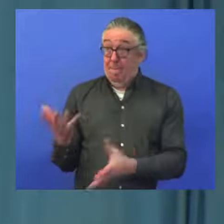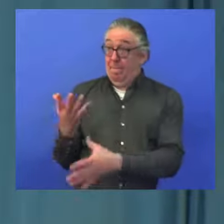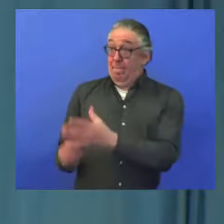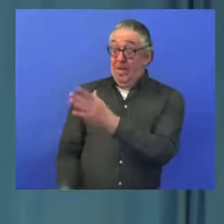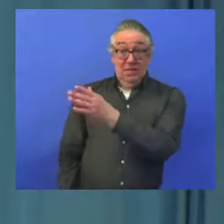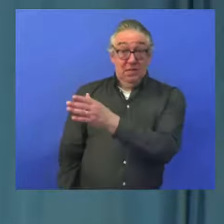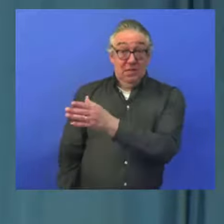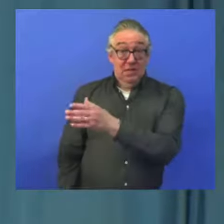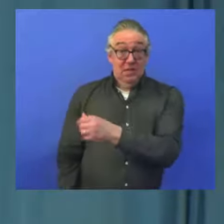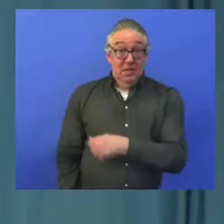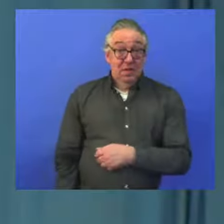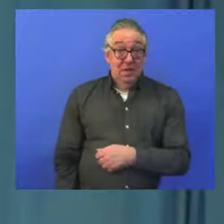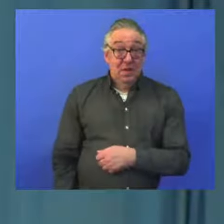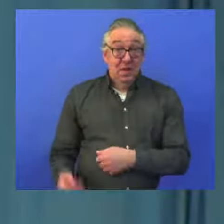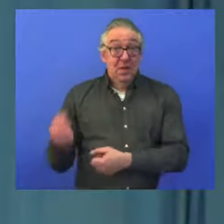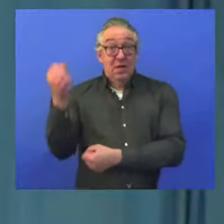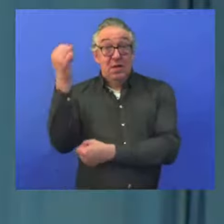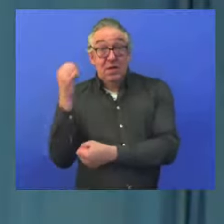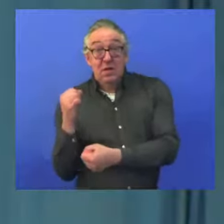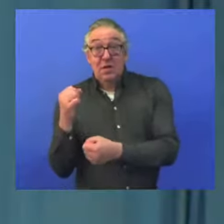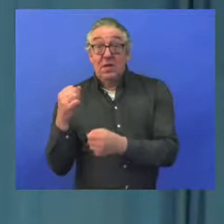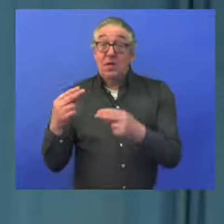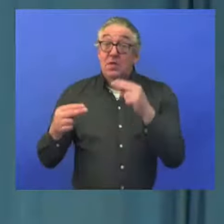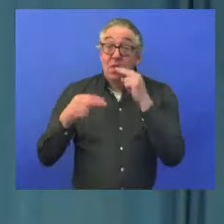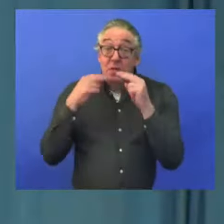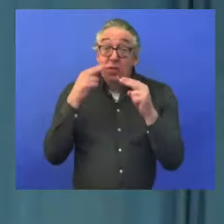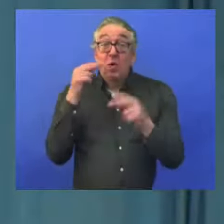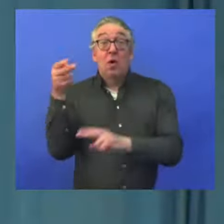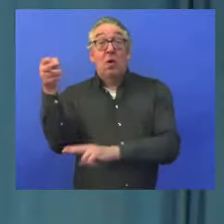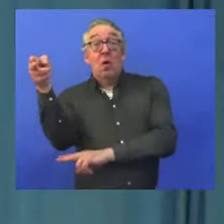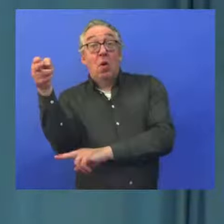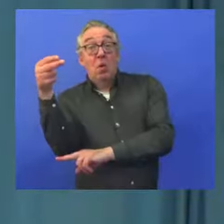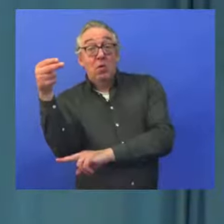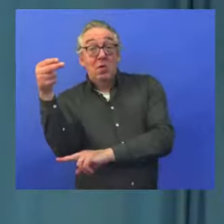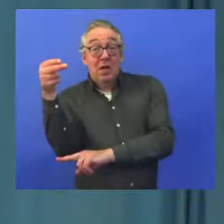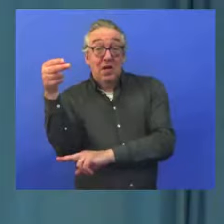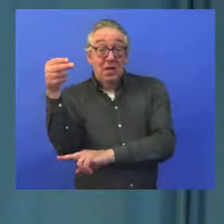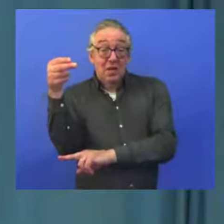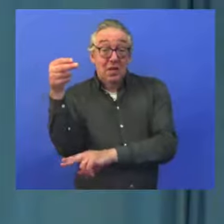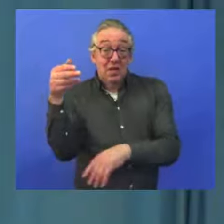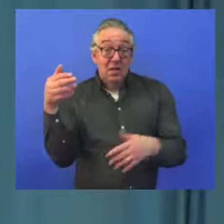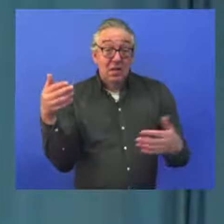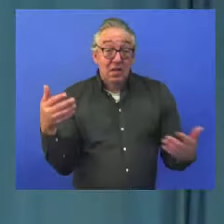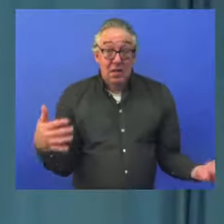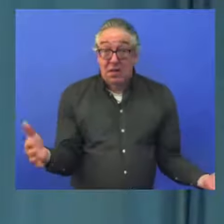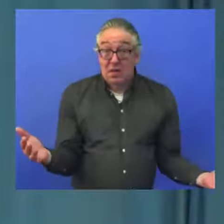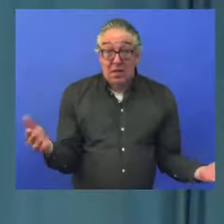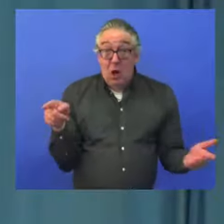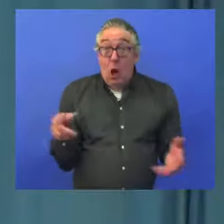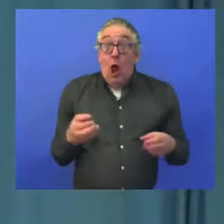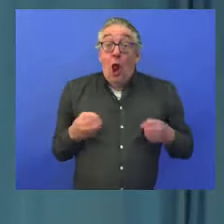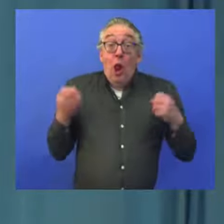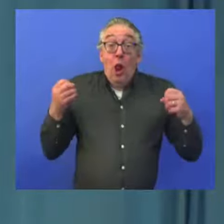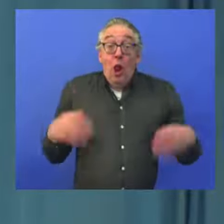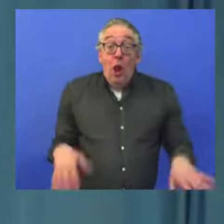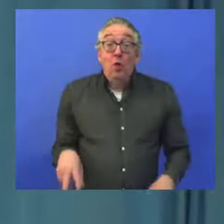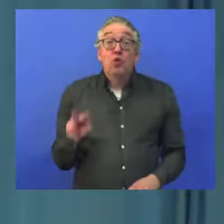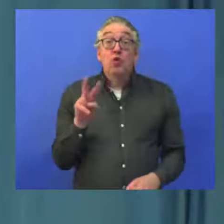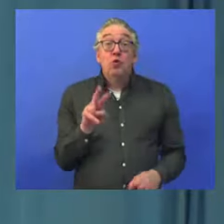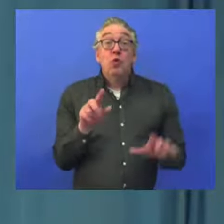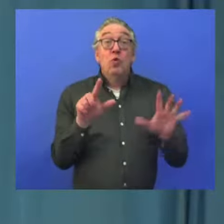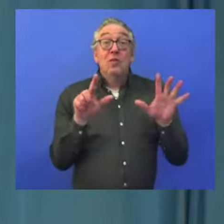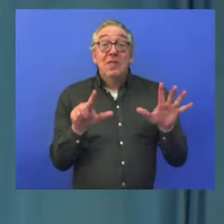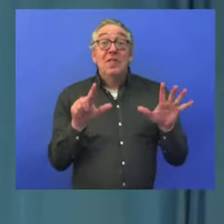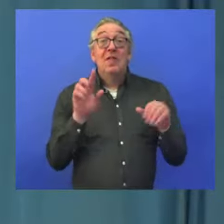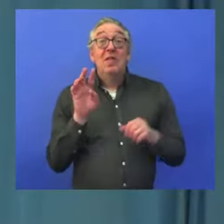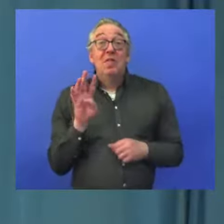all businesses by not just telling people about their disabled facilities. Yeah. What I heard